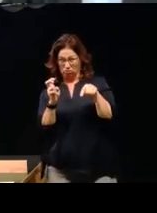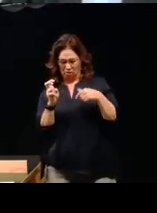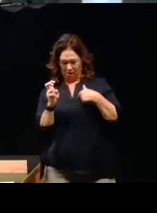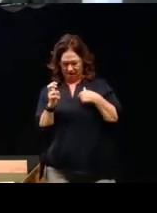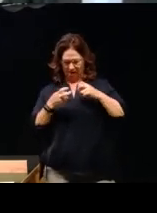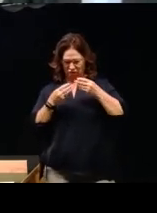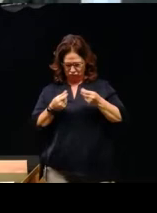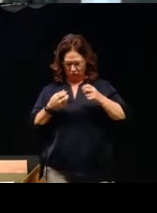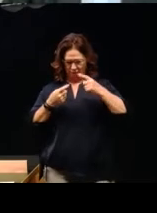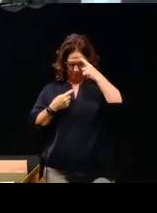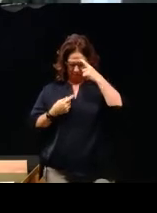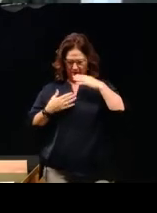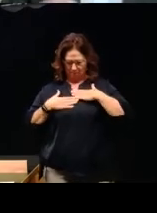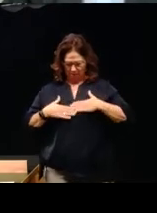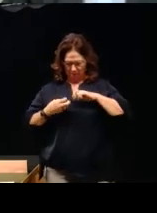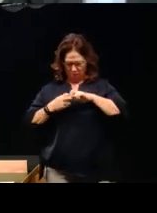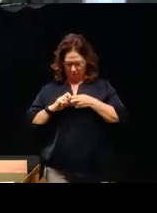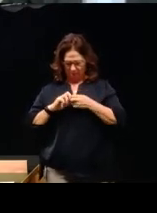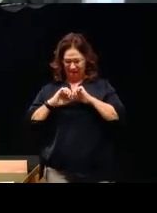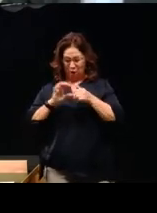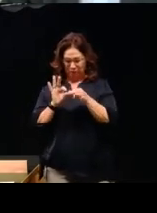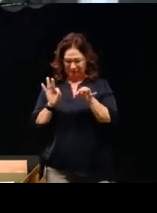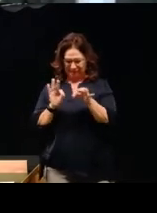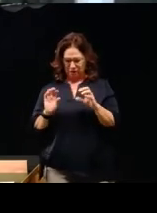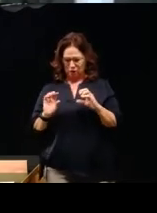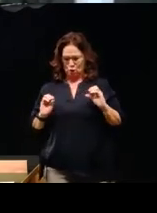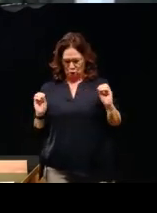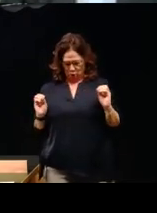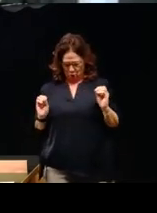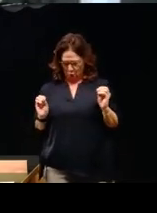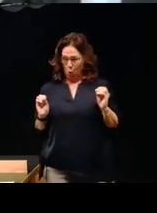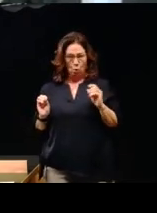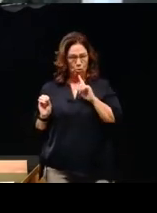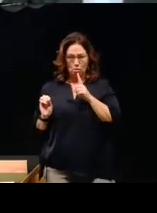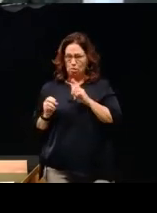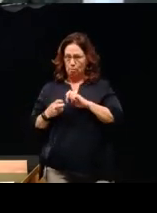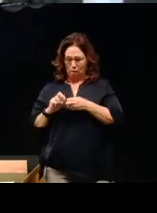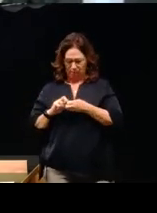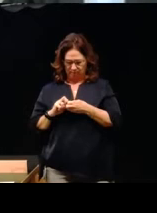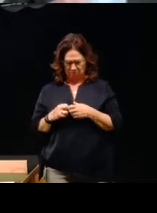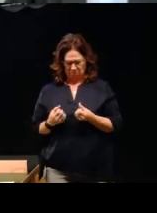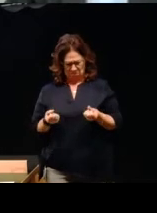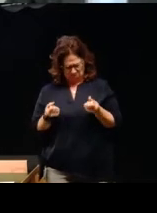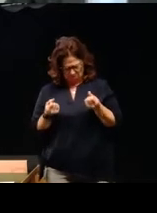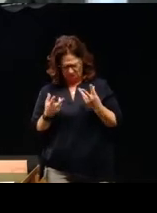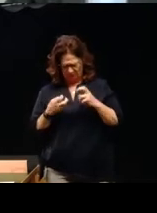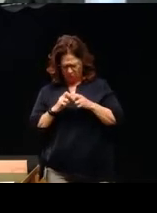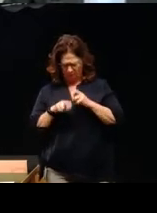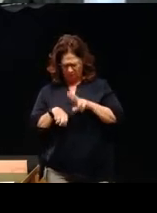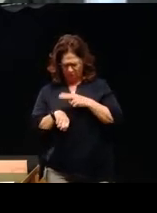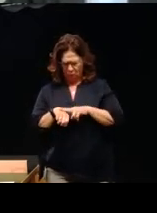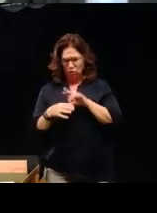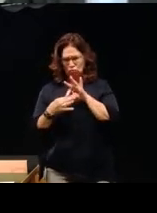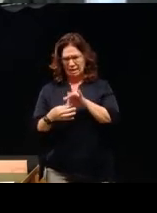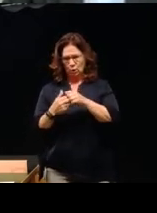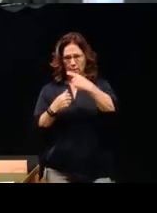problem by stating there is no such problem. There are, of course, many problems concerning the mind